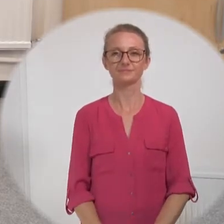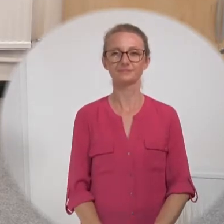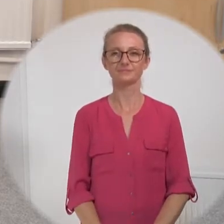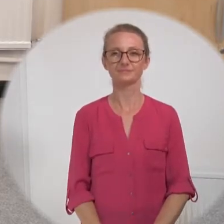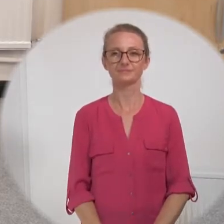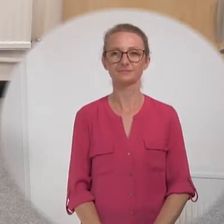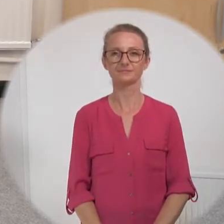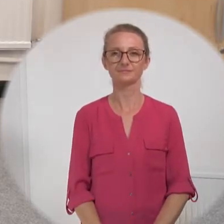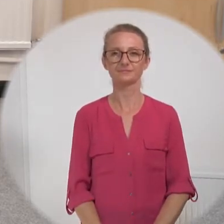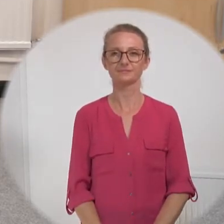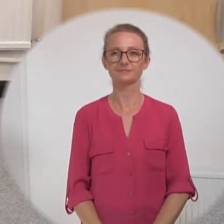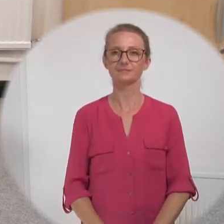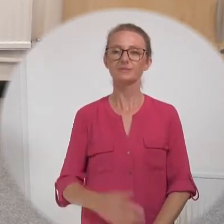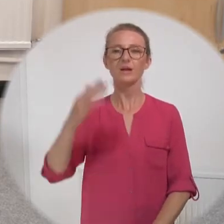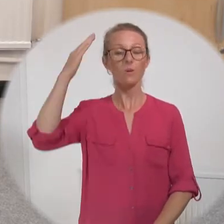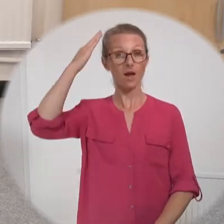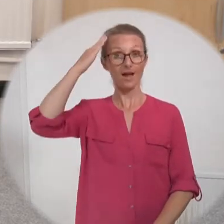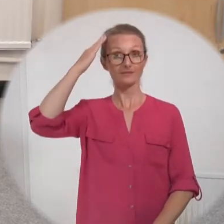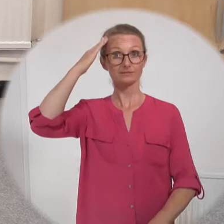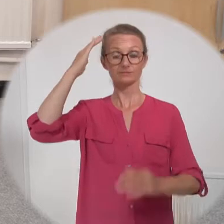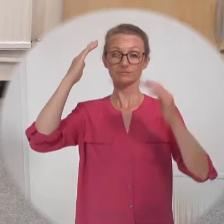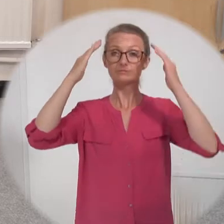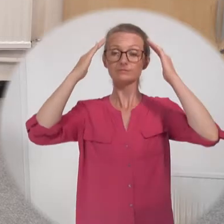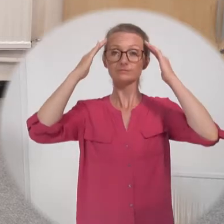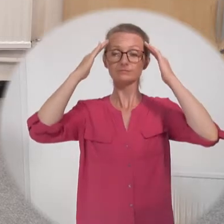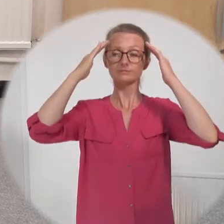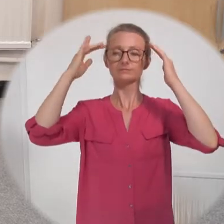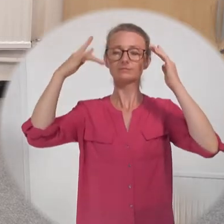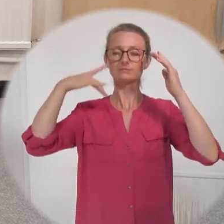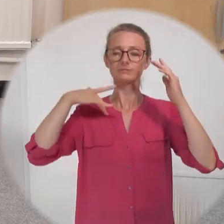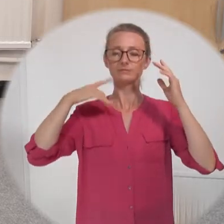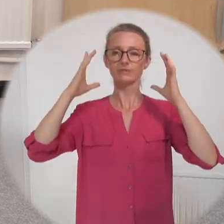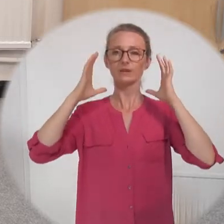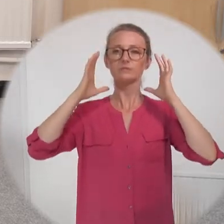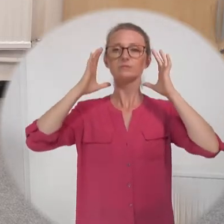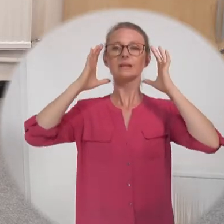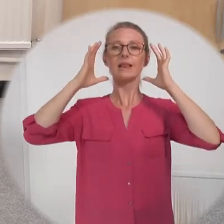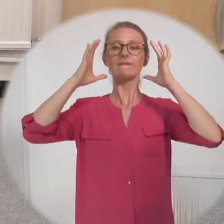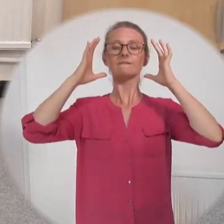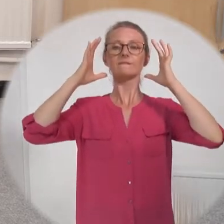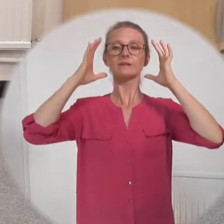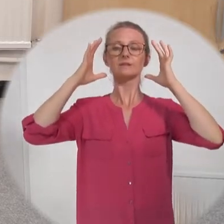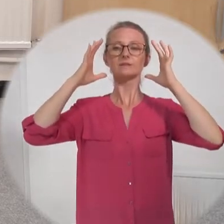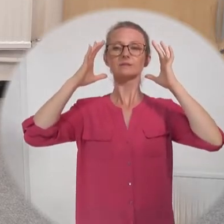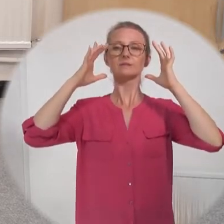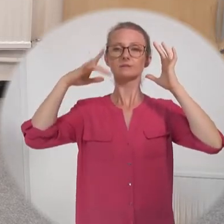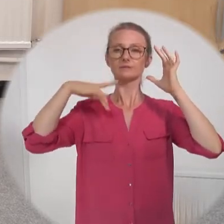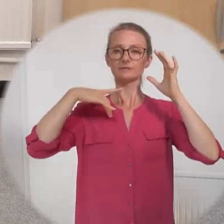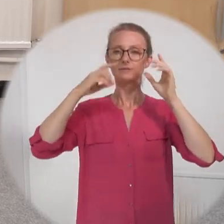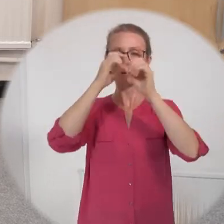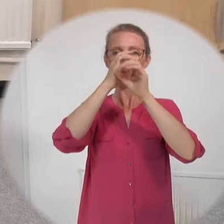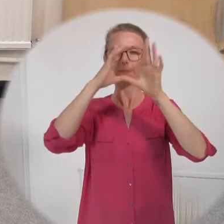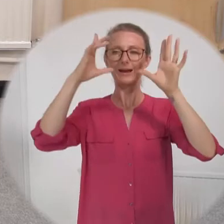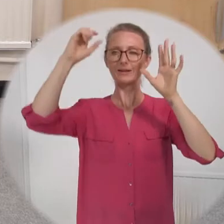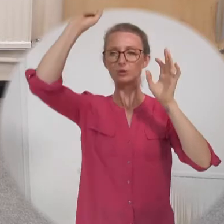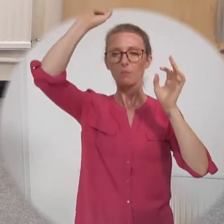Now focus on your head. So through the crown of your head, imagine some string and a balloon that's pulling up your